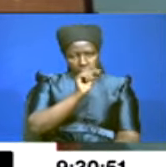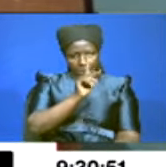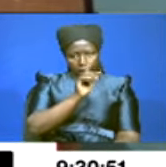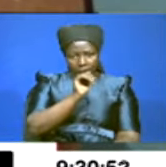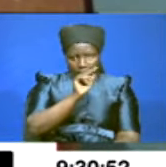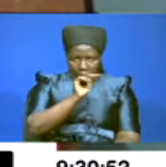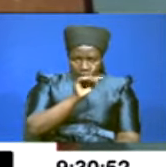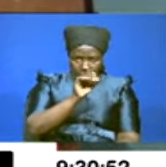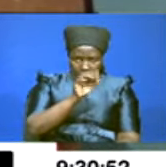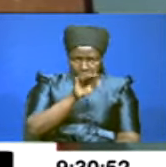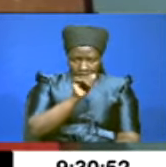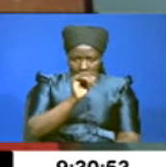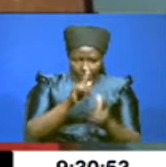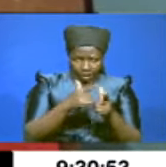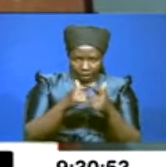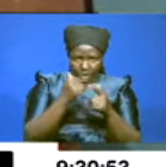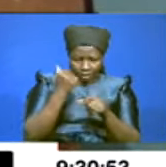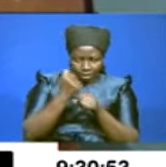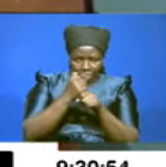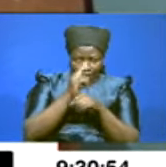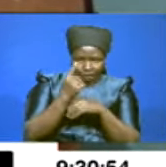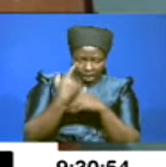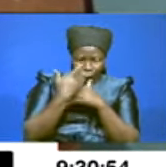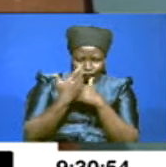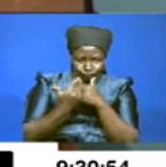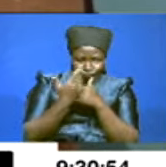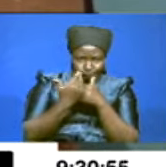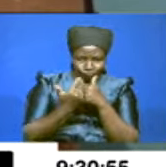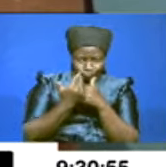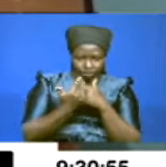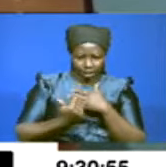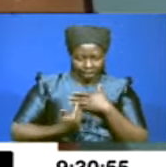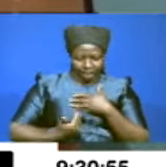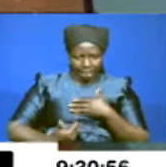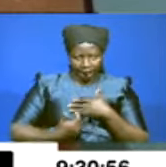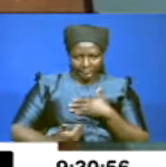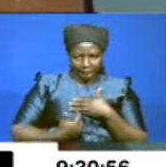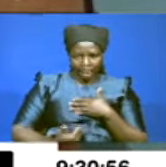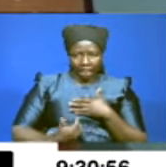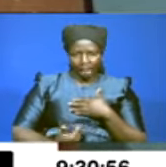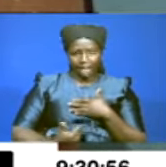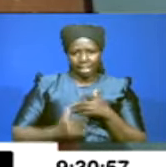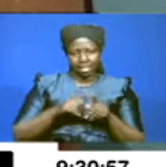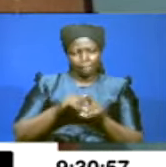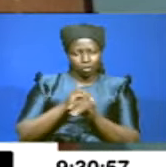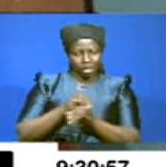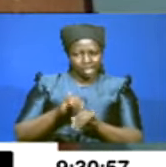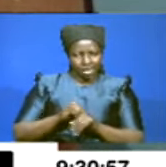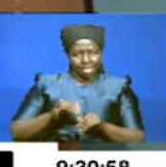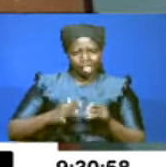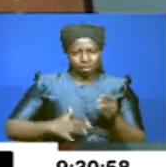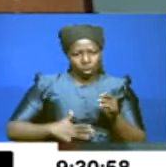Nilifanyiwa upasuaji wa kwanza wakisafisha tumbo. Na nilikuwa nimeumia pia mkono.